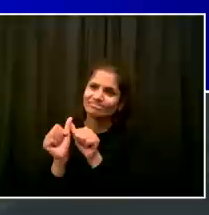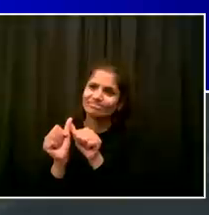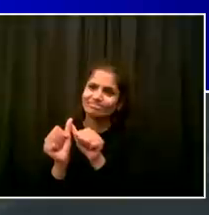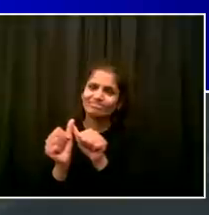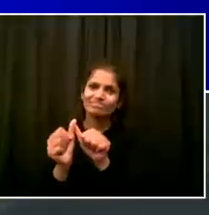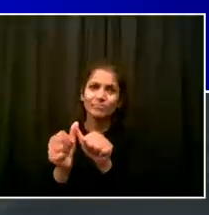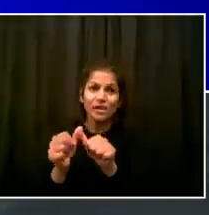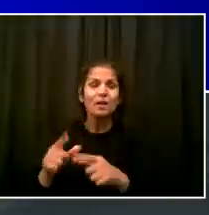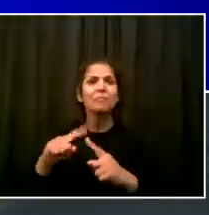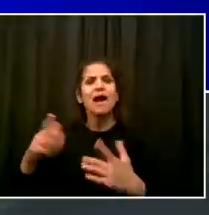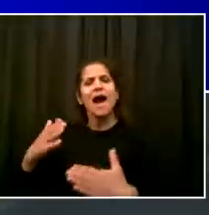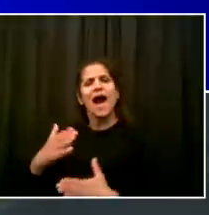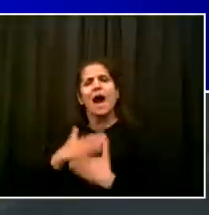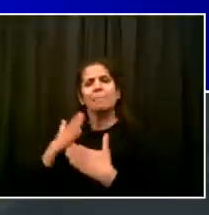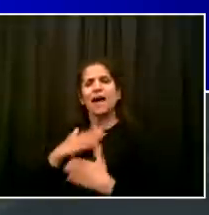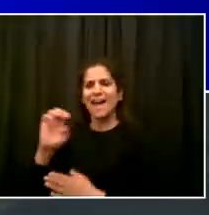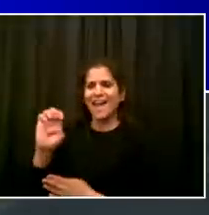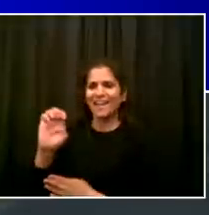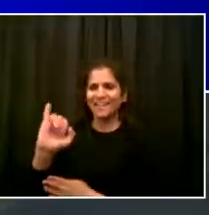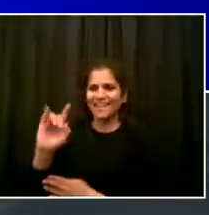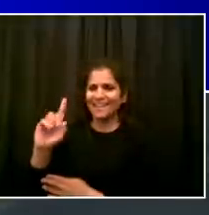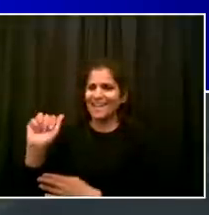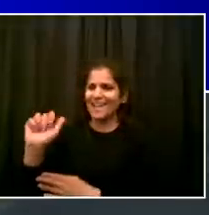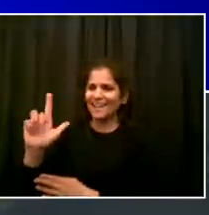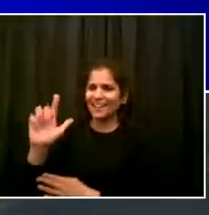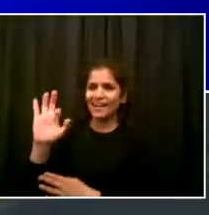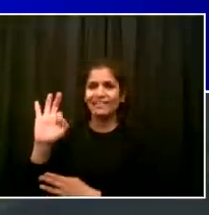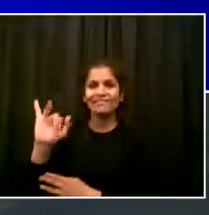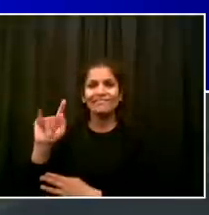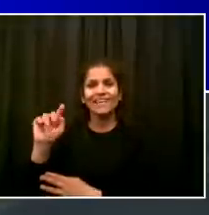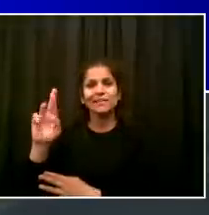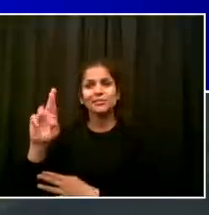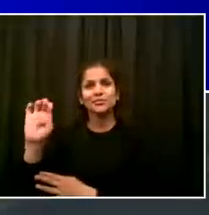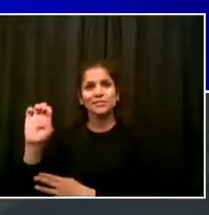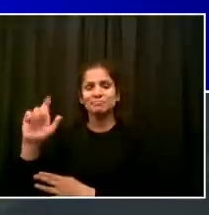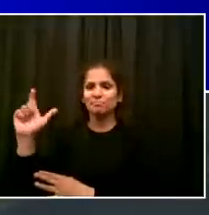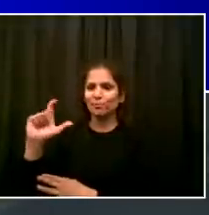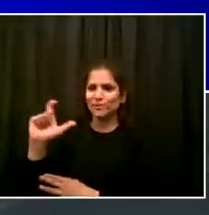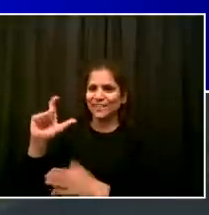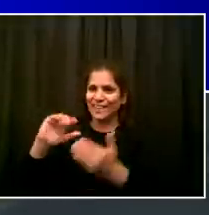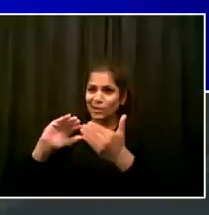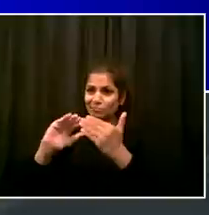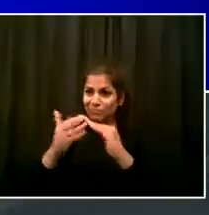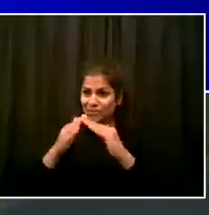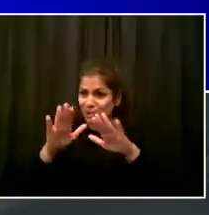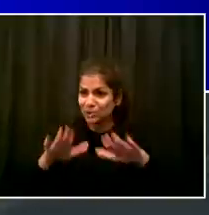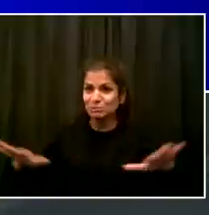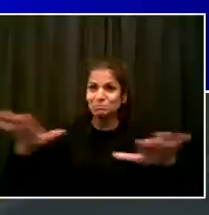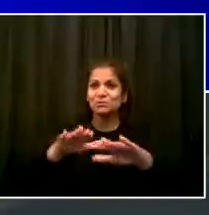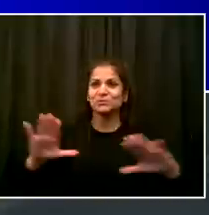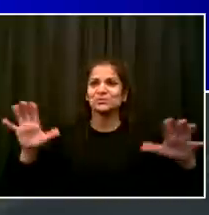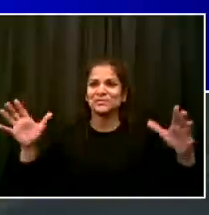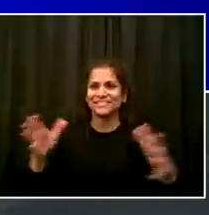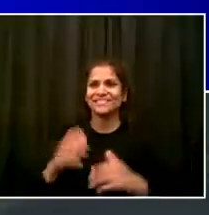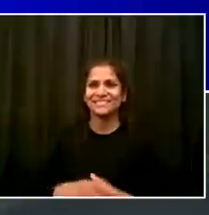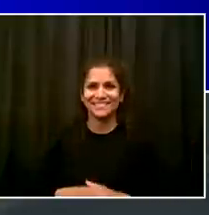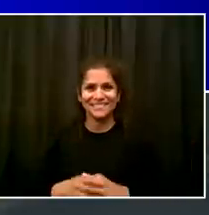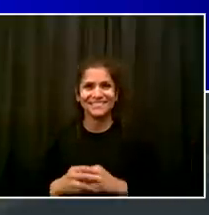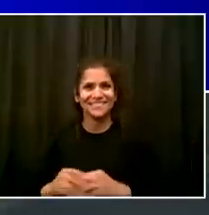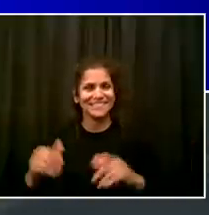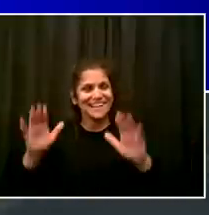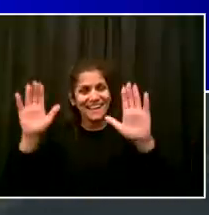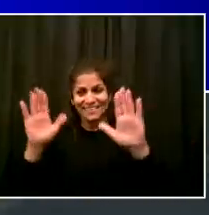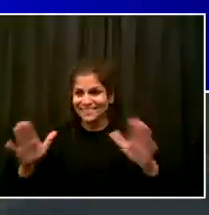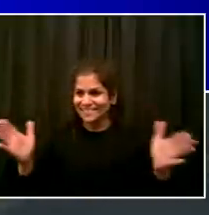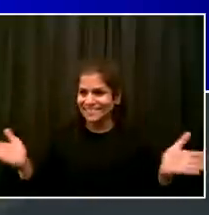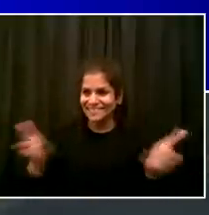al-Fitr to our Muslim community. This was a tough Ramadan, to say the least, just like we had a tough Passover and a tough Easter. All